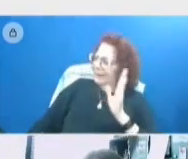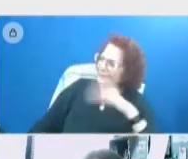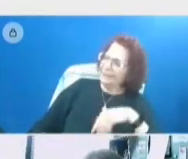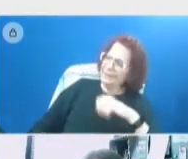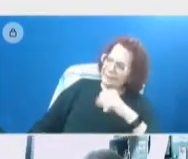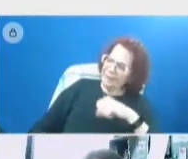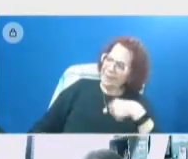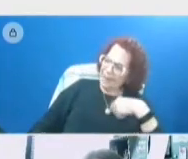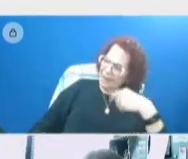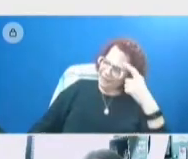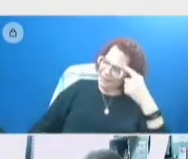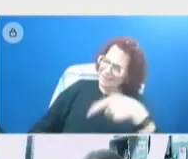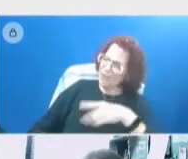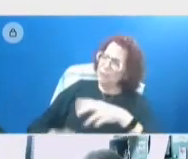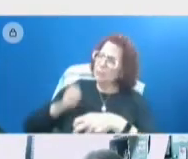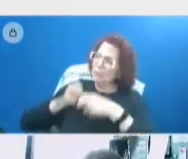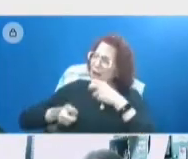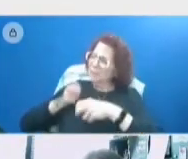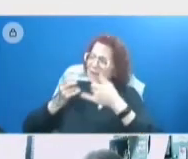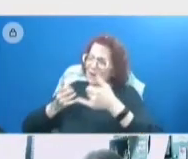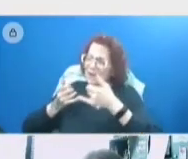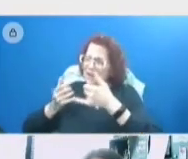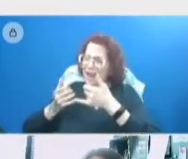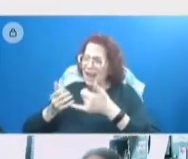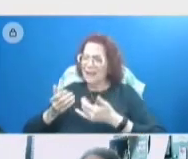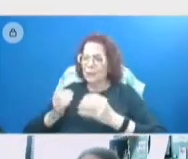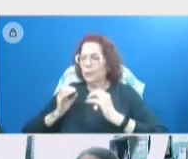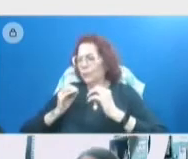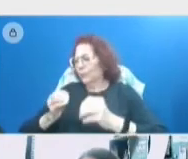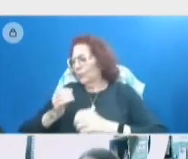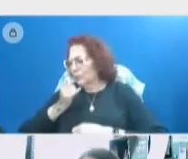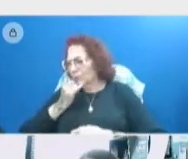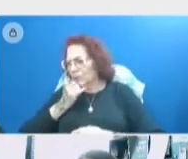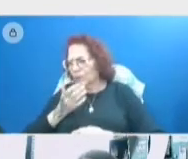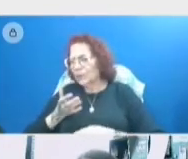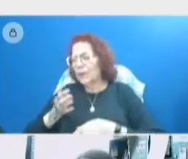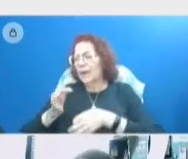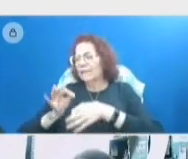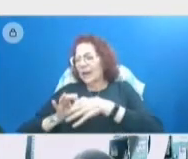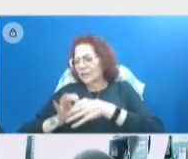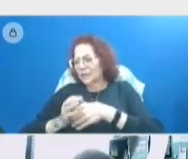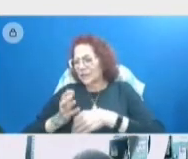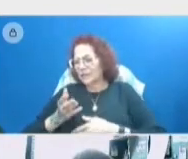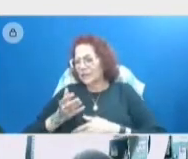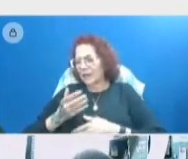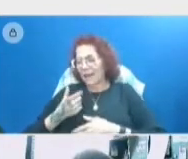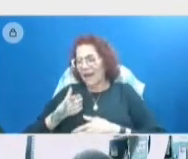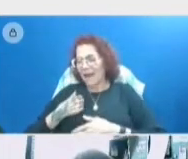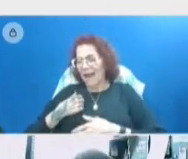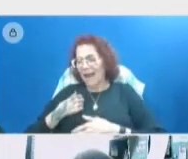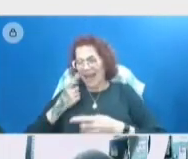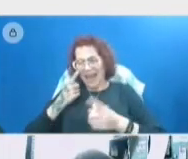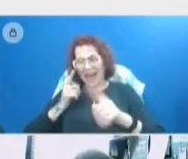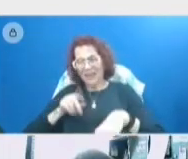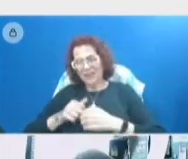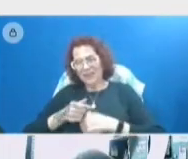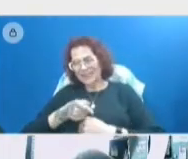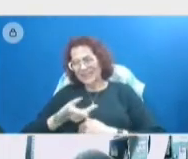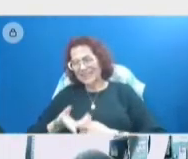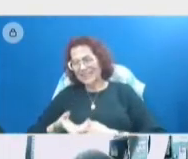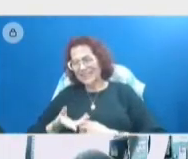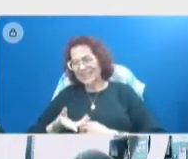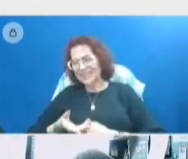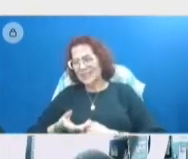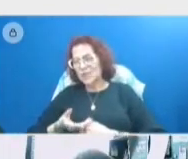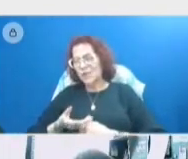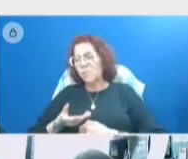is an accident of the elections. I think that I agree with you, by the way. So I just want to say that up front.